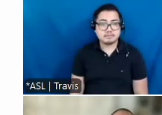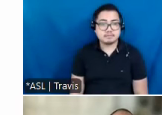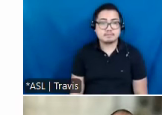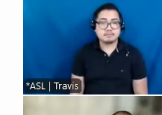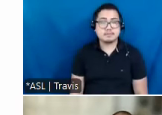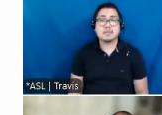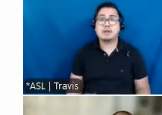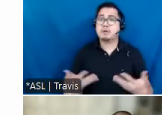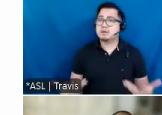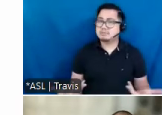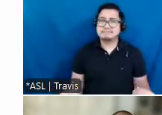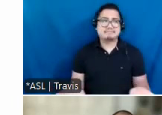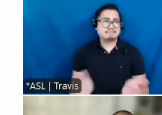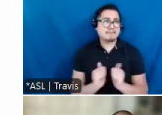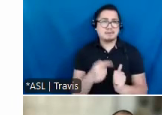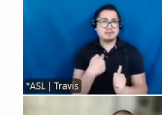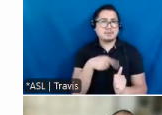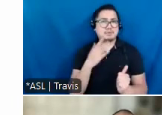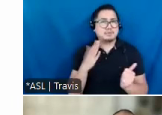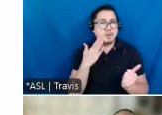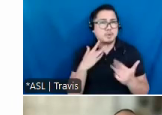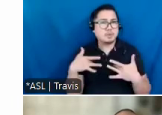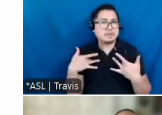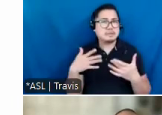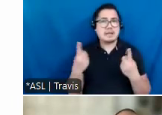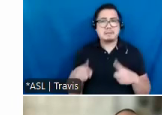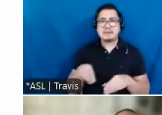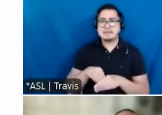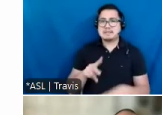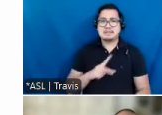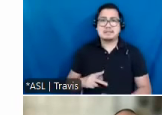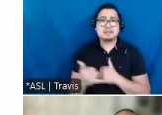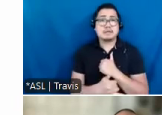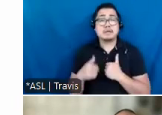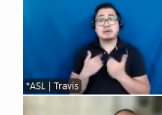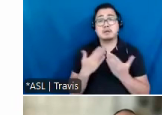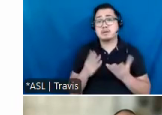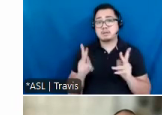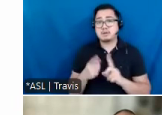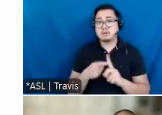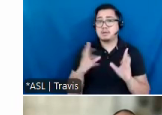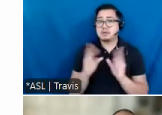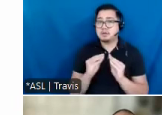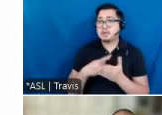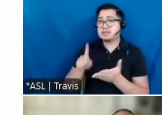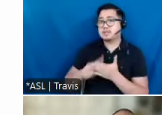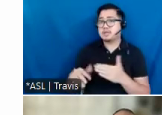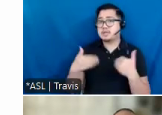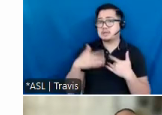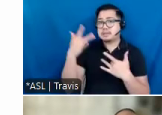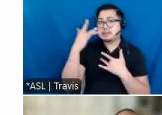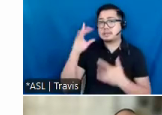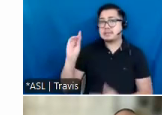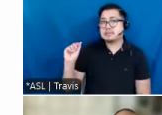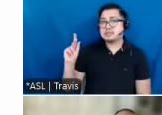So how do we know what's happening in King County? I do encourage folks on the call to reference our respiratory illness dashboard, where we